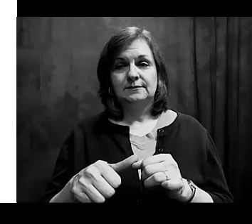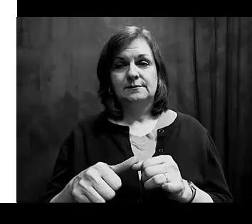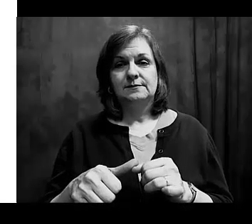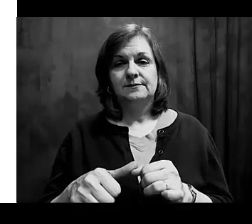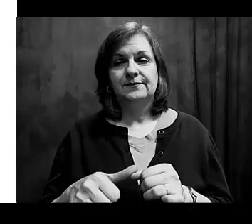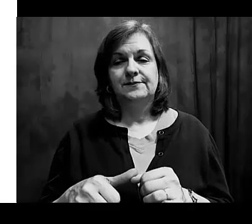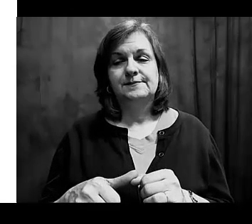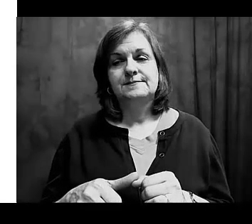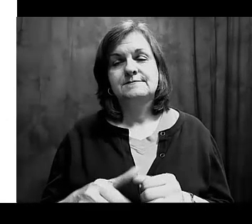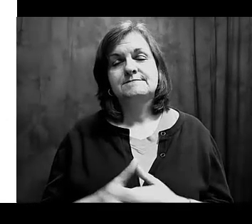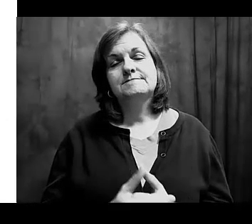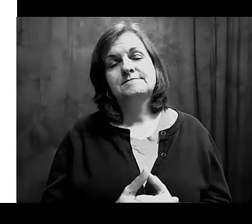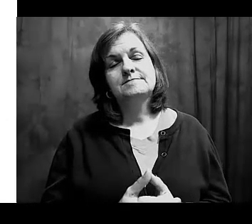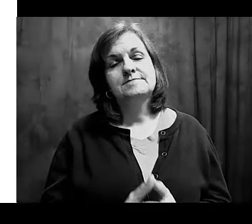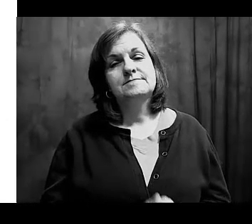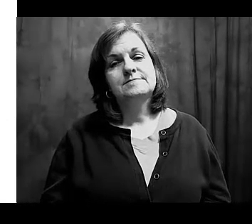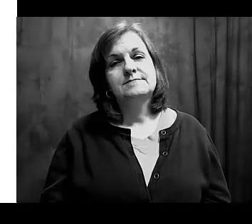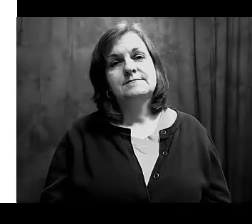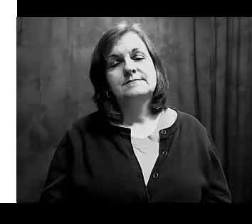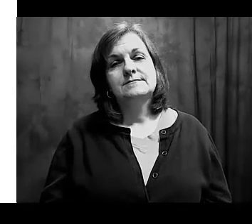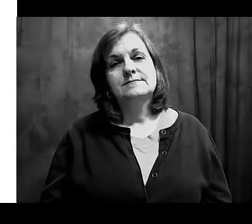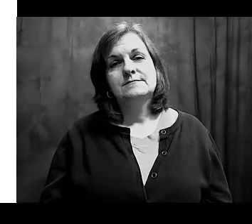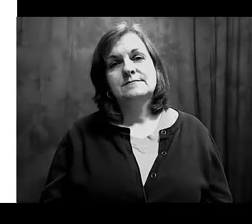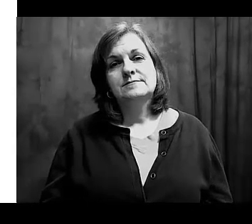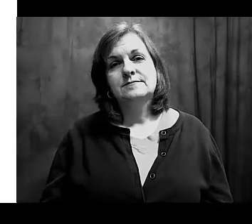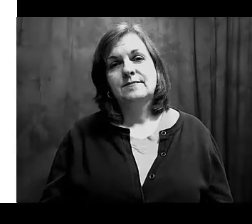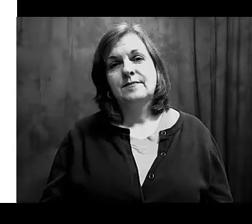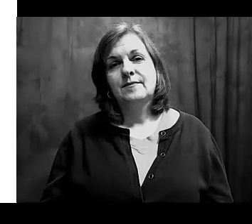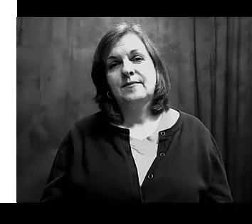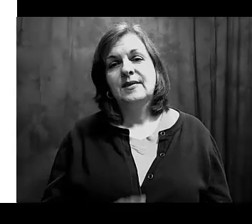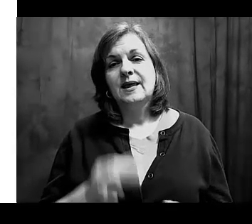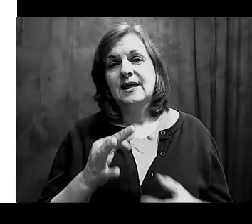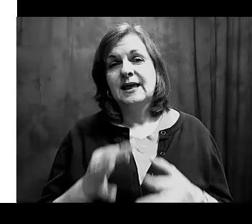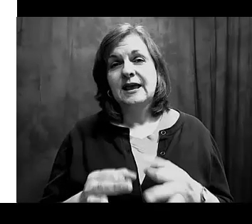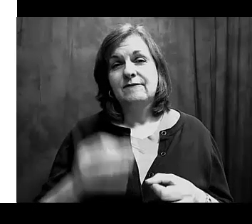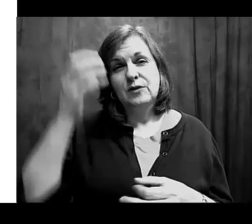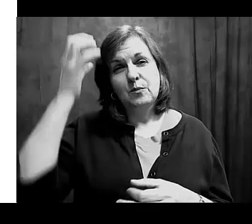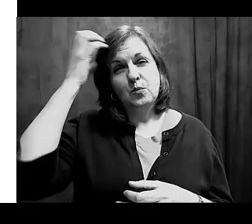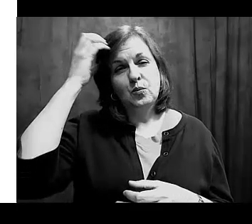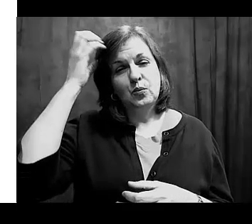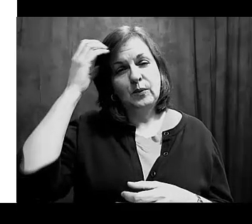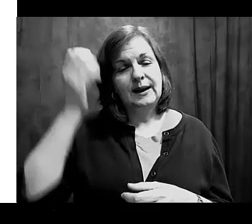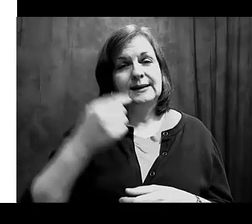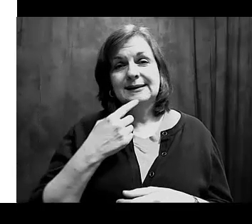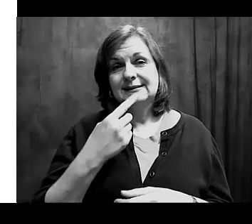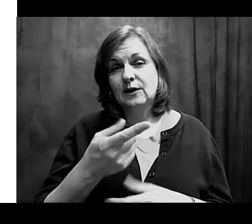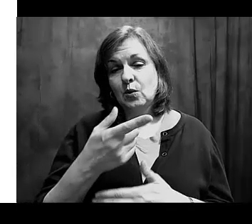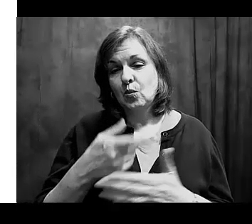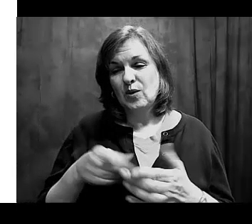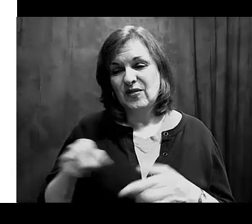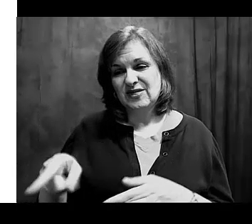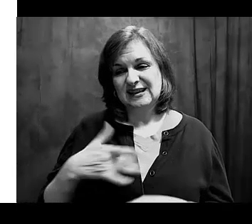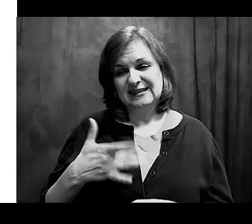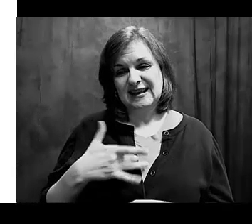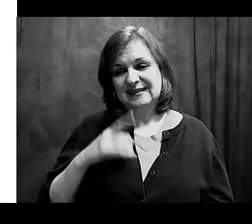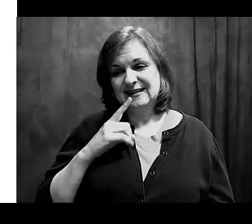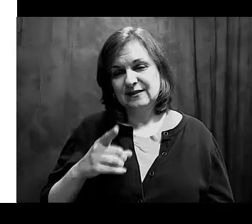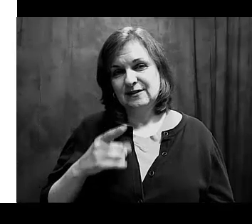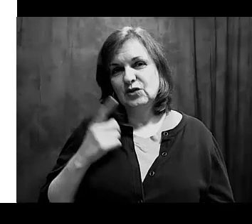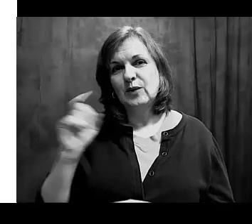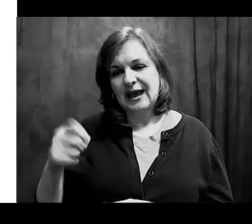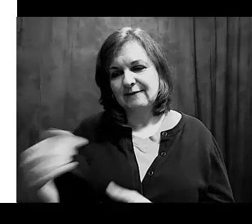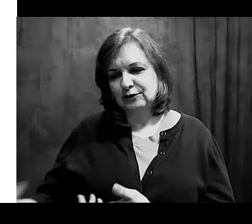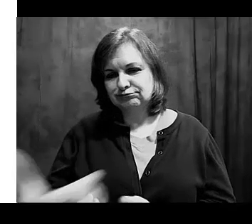we look for is your perception of that sense. So that means that you have some sort of conscious